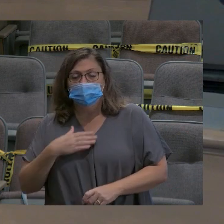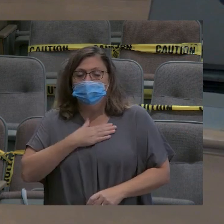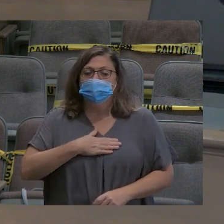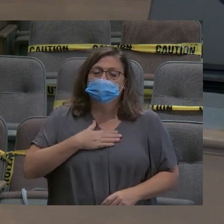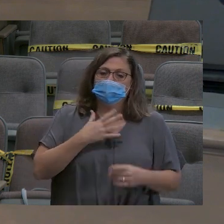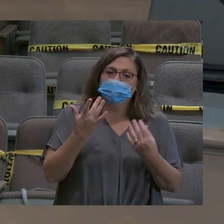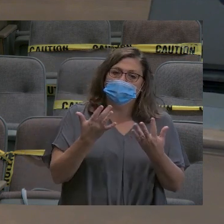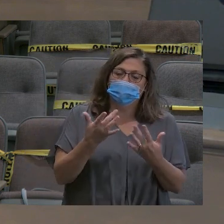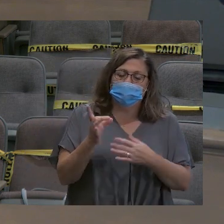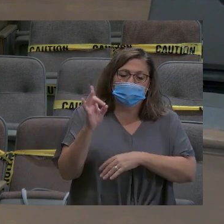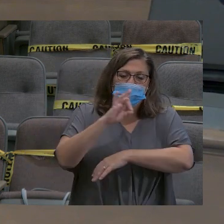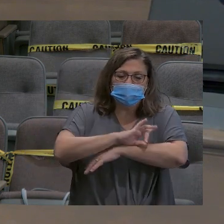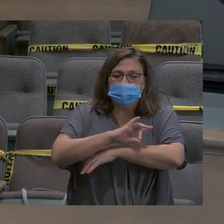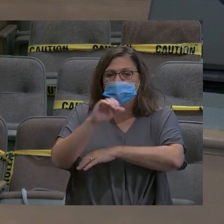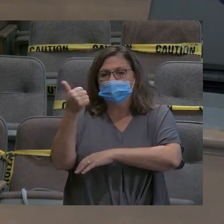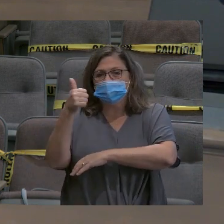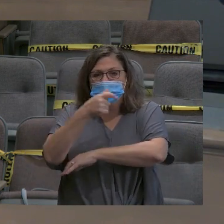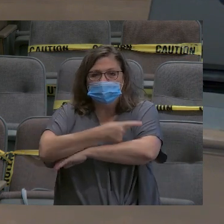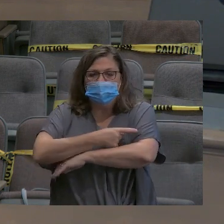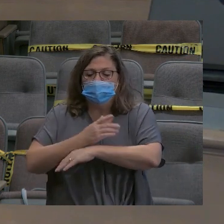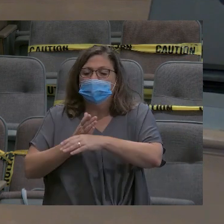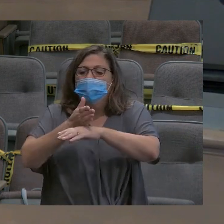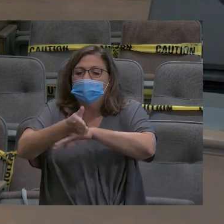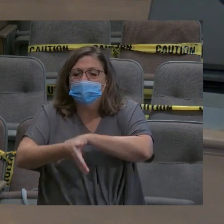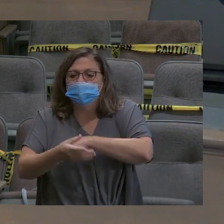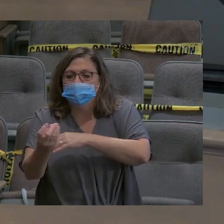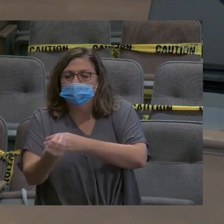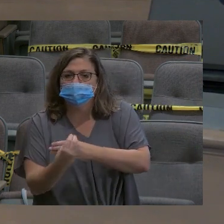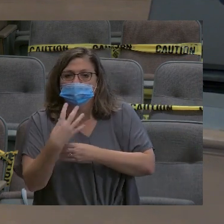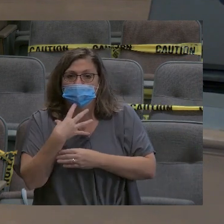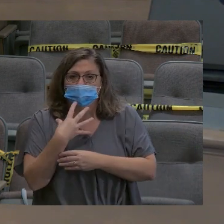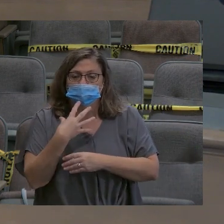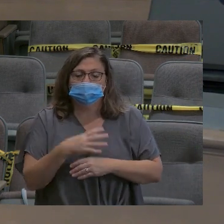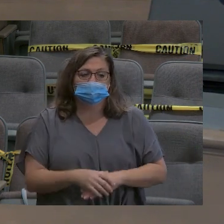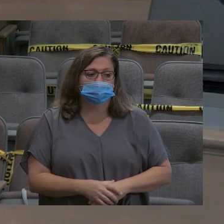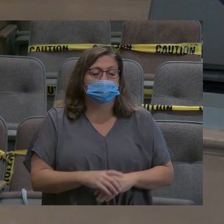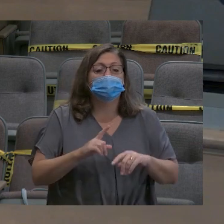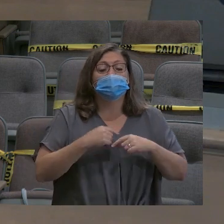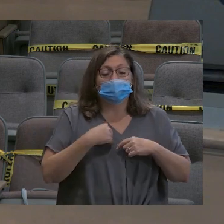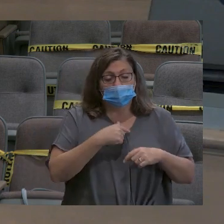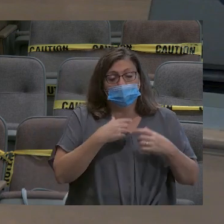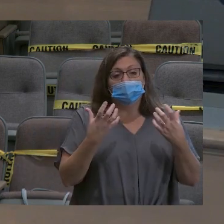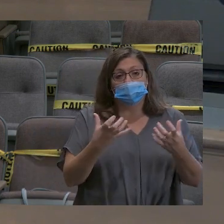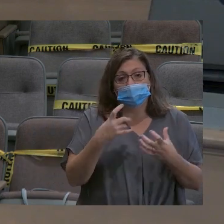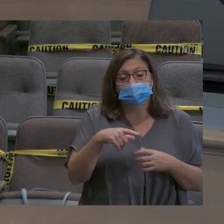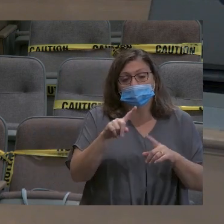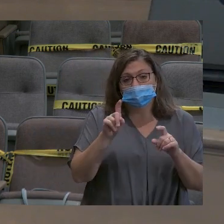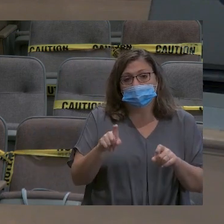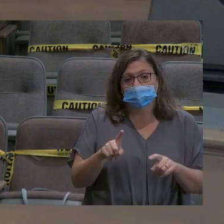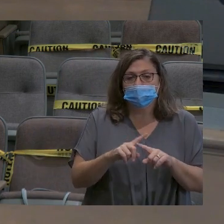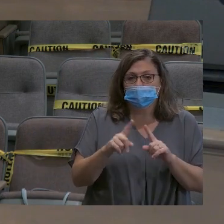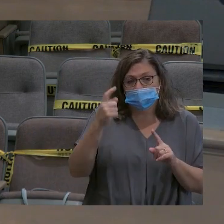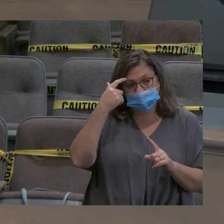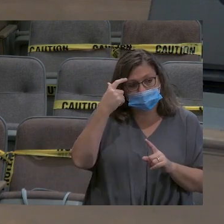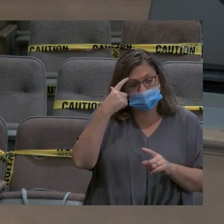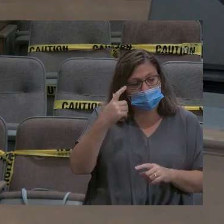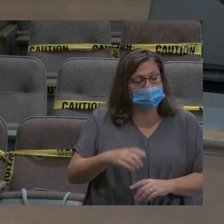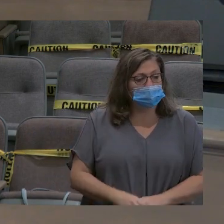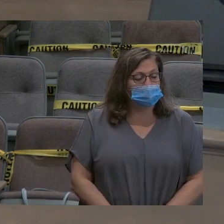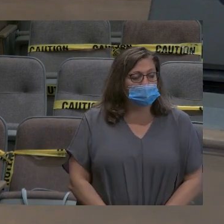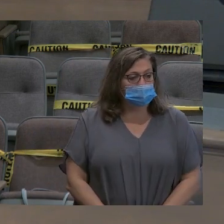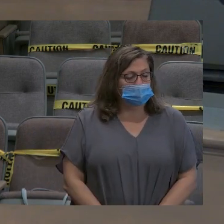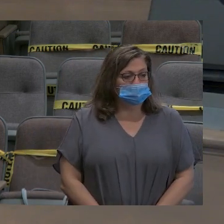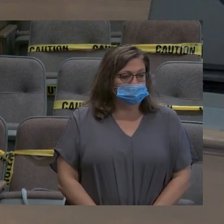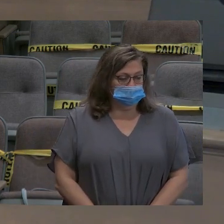the 8th or 10th day after exposure, but we do want you to get tested. Now, I want to make it